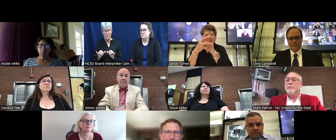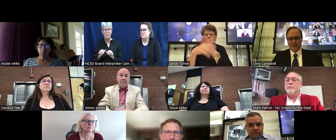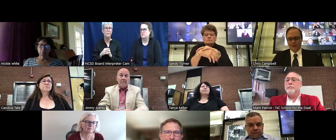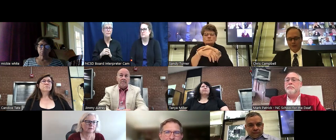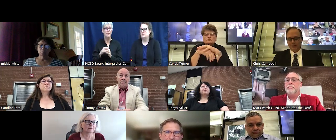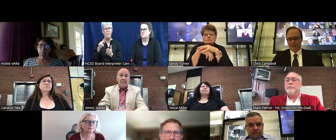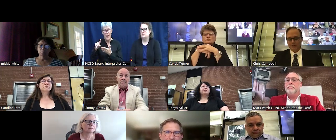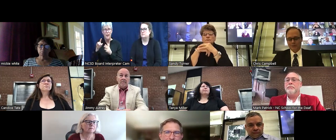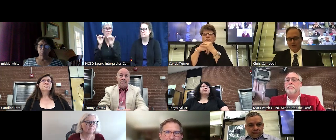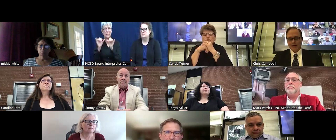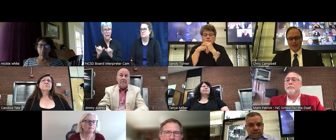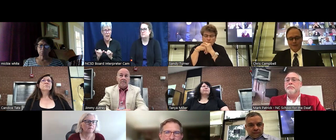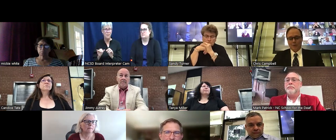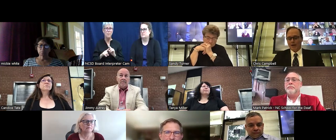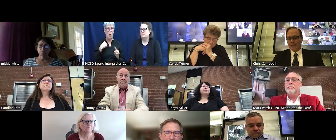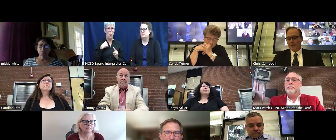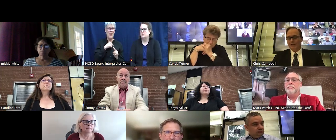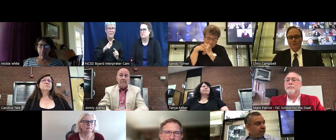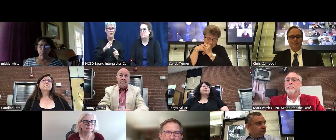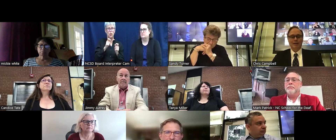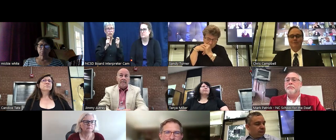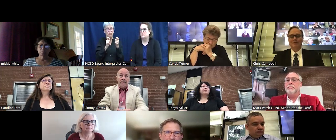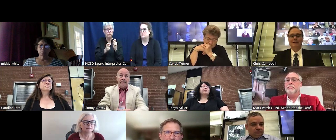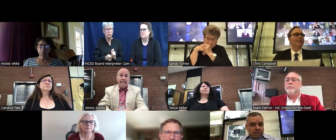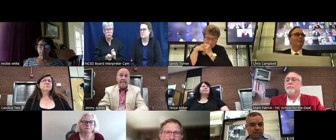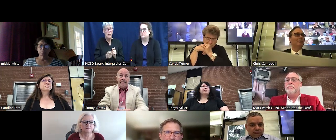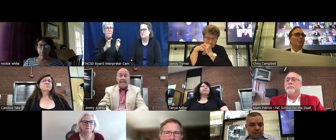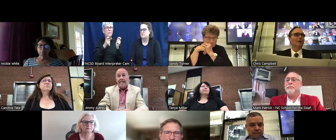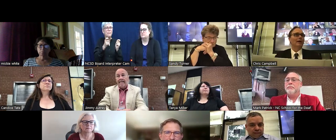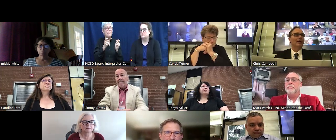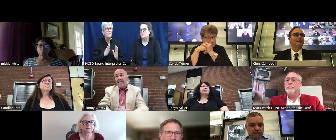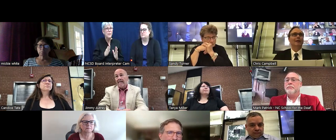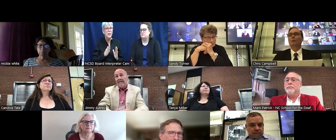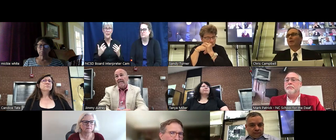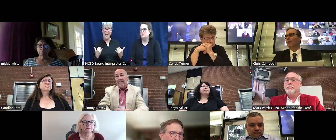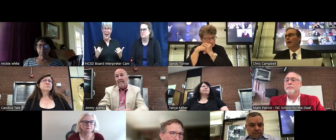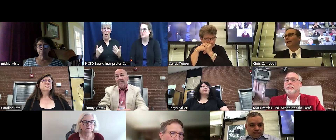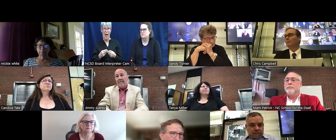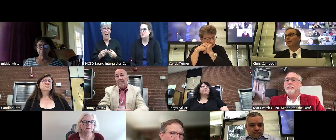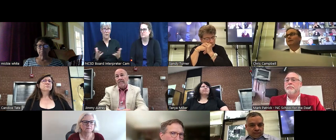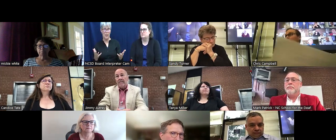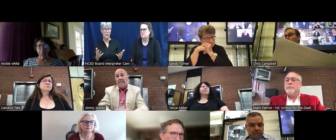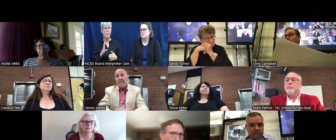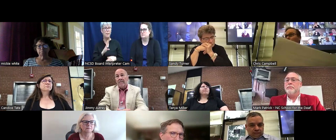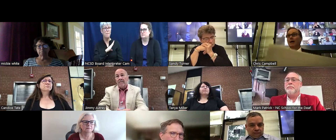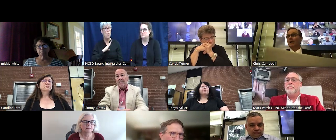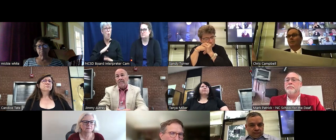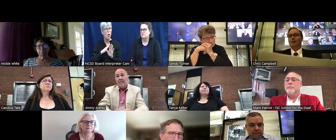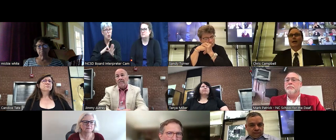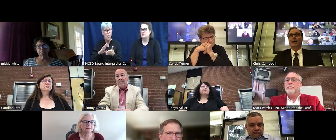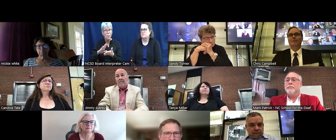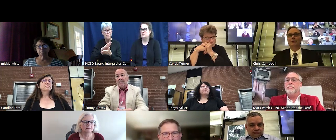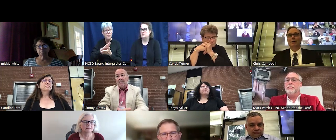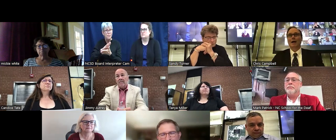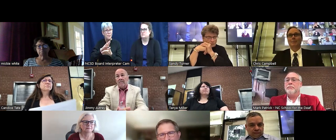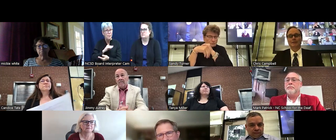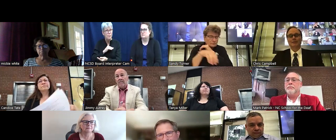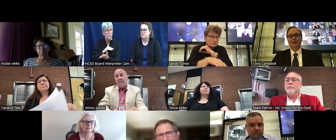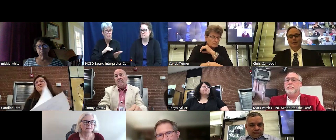some managerial issues. So right now, as we speak, I've given the board a legal memorandum. This is a public document. I have